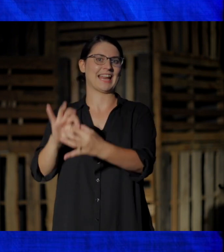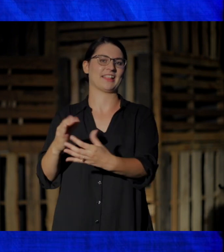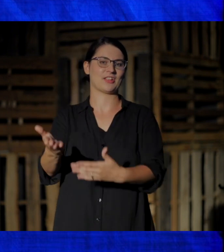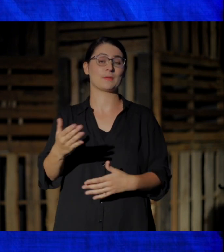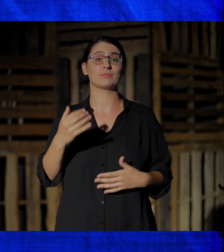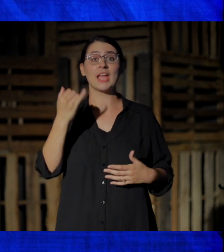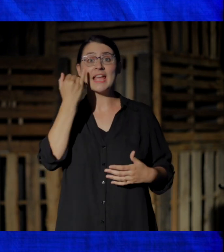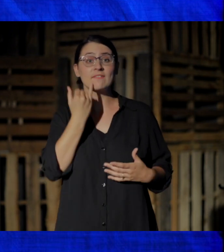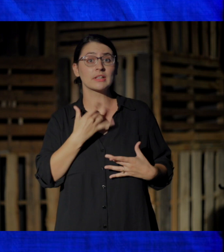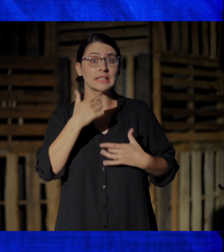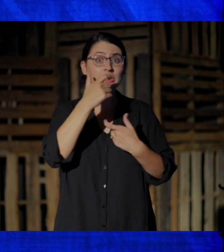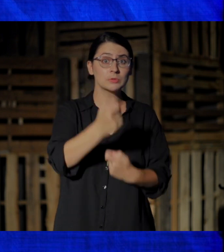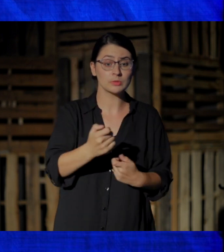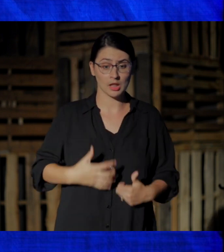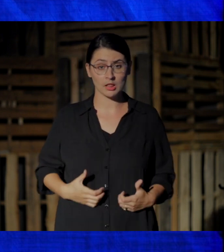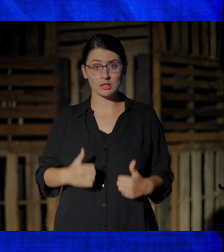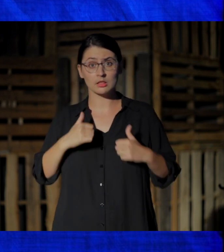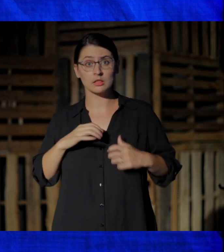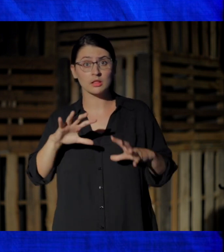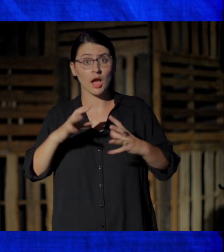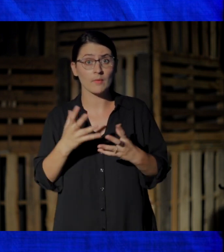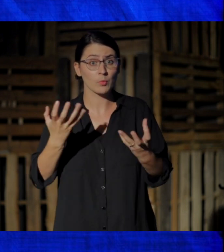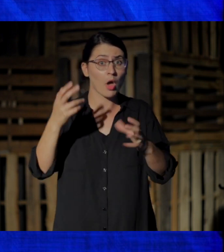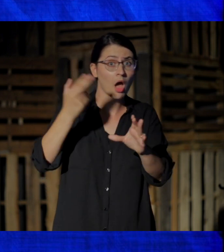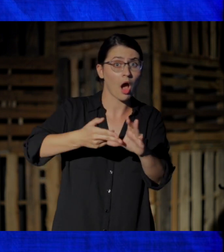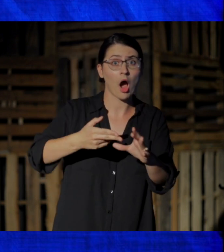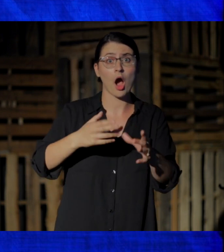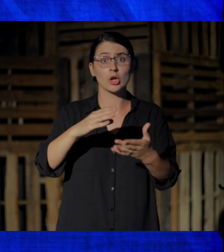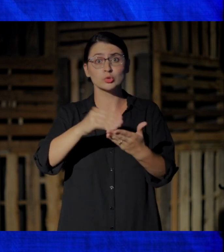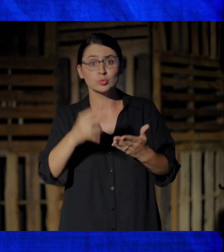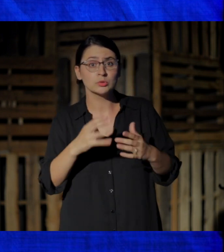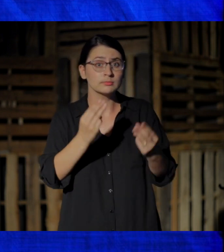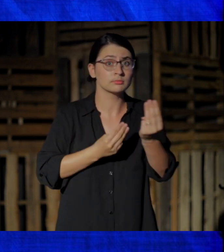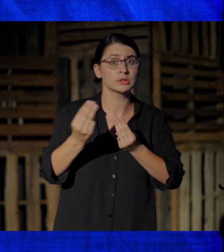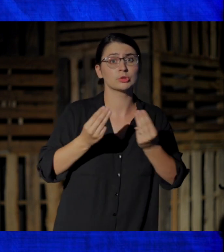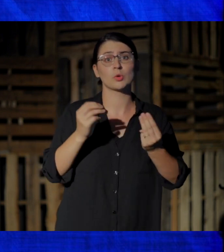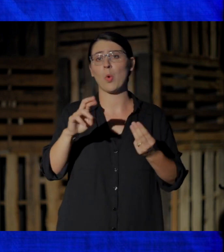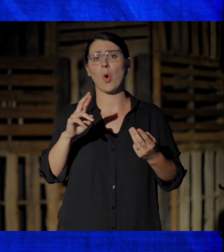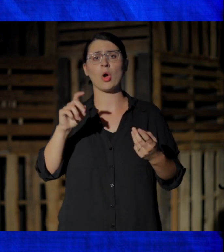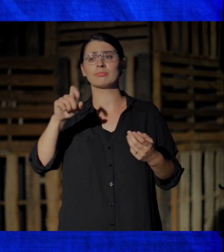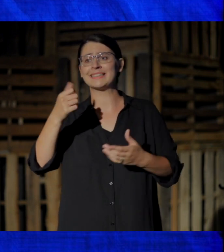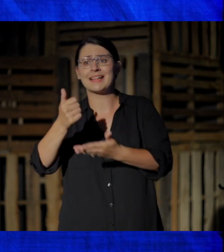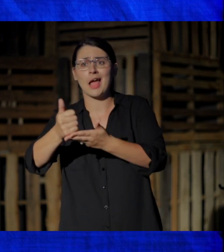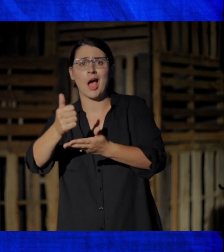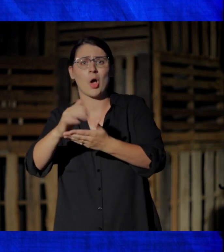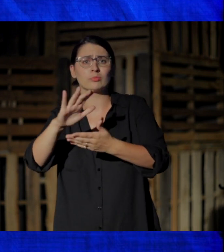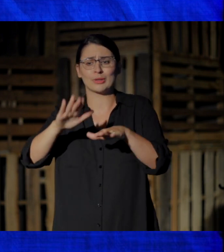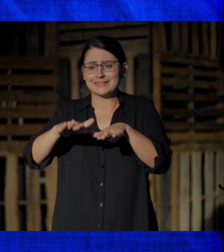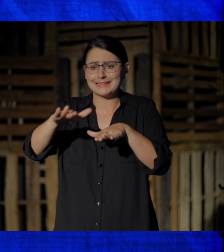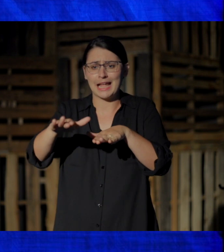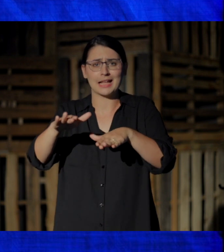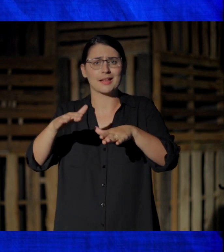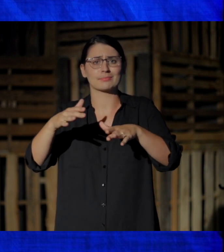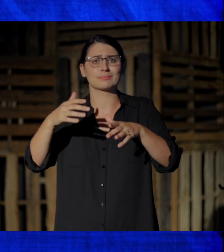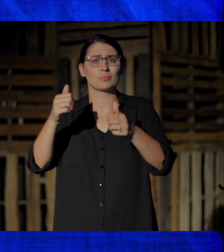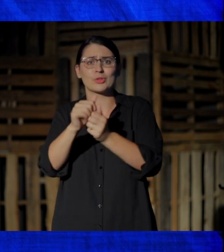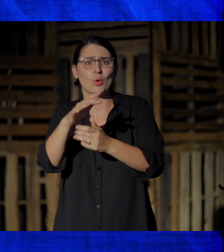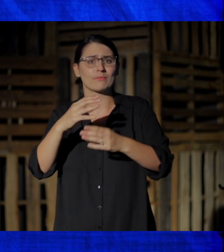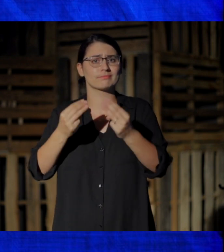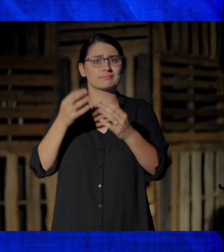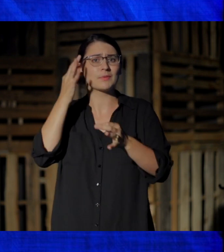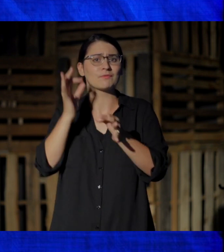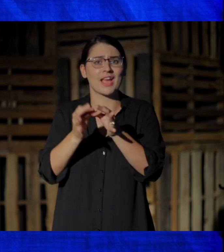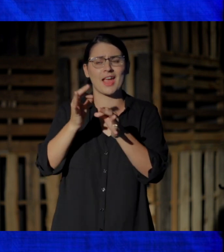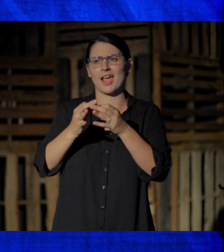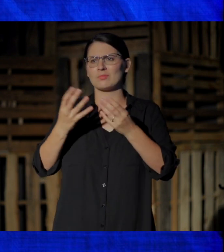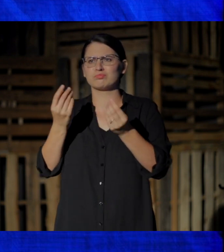that are kicking back up here soon, or our student ministry, or if you just need help with your next steps in your faith, please stop by the Next Steps room. We'll have pastors